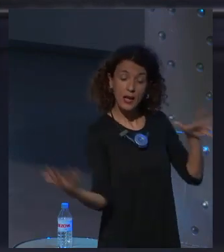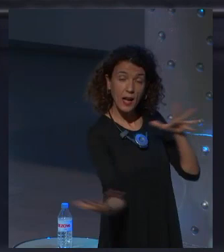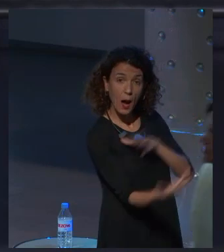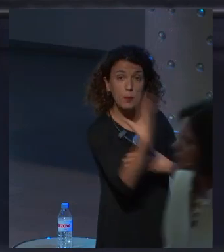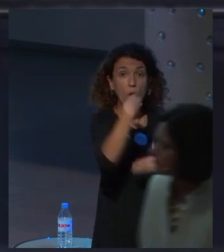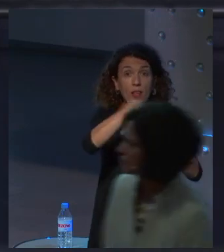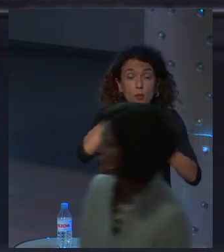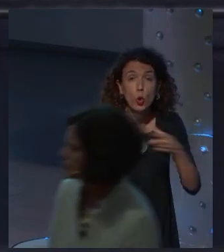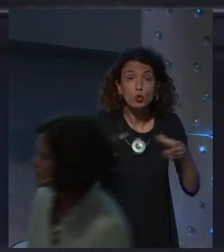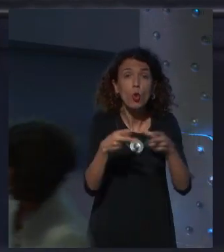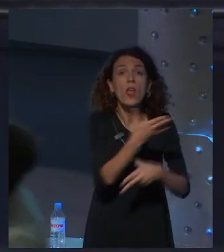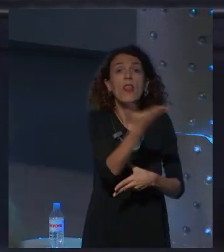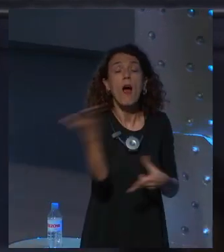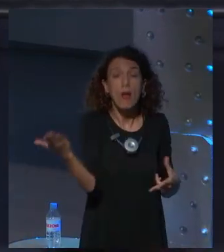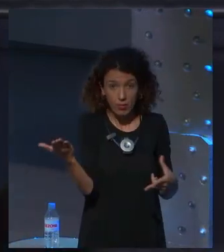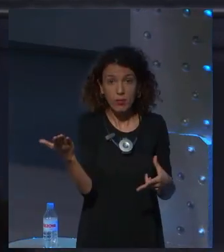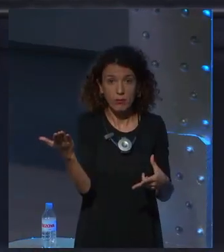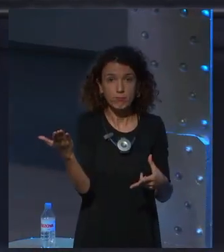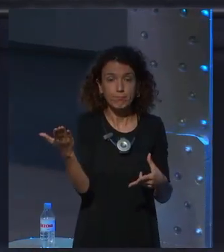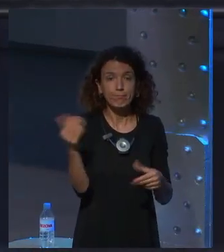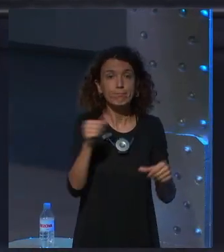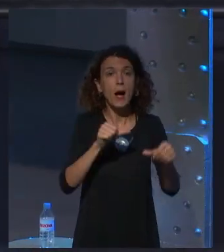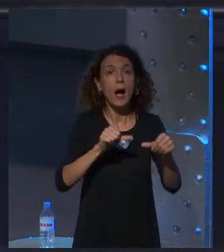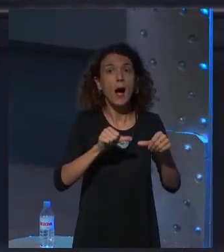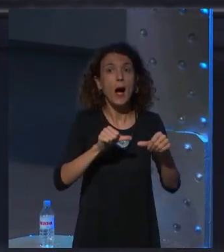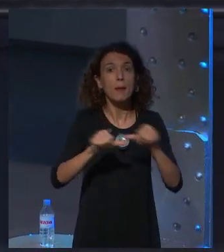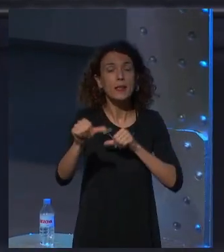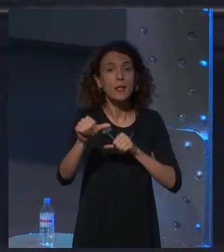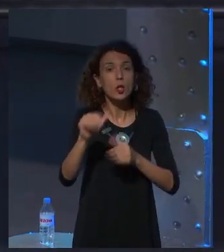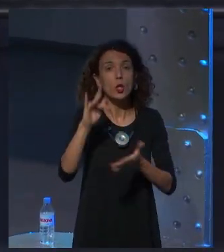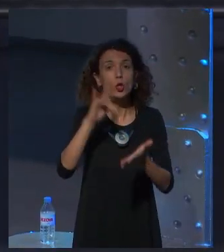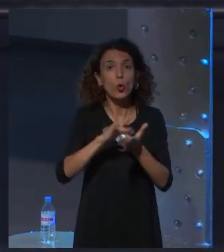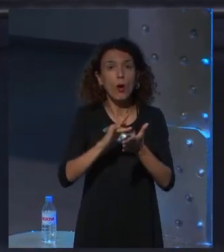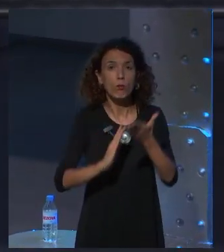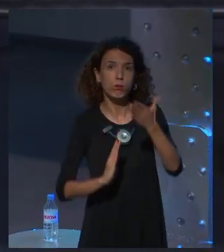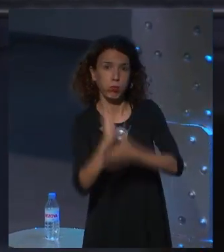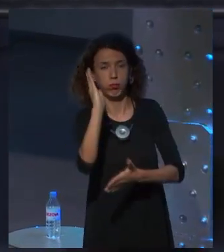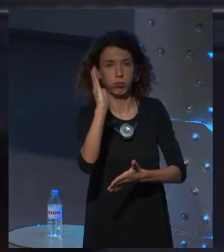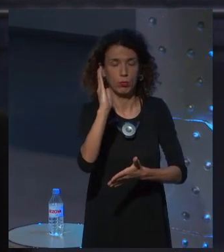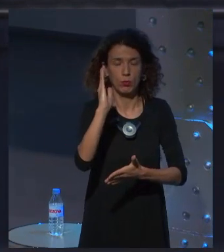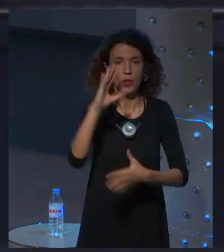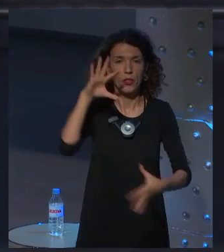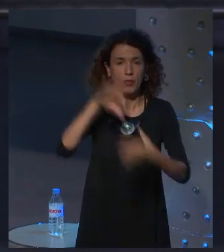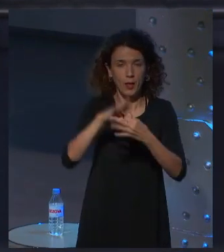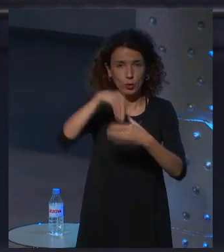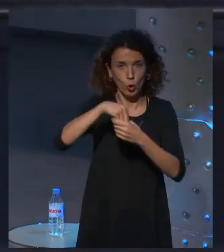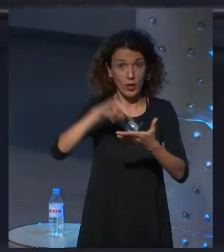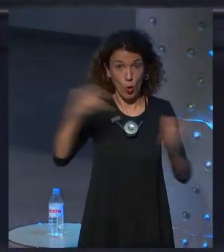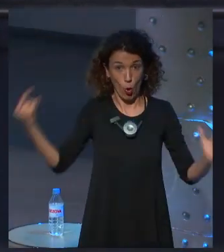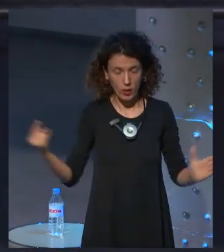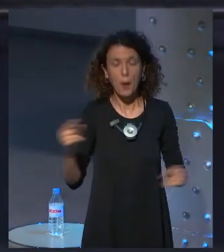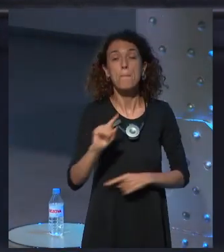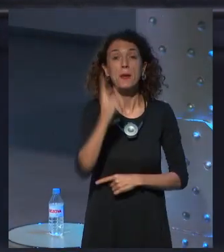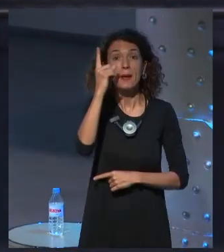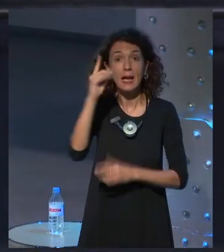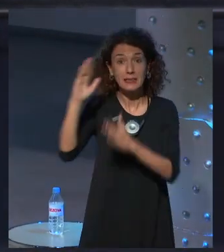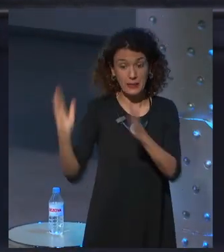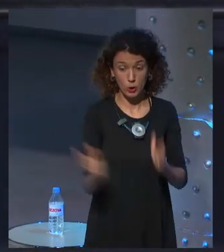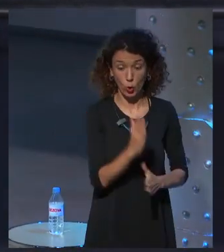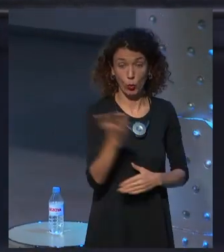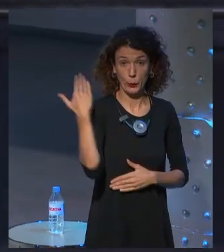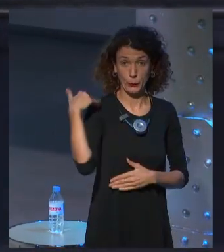understand the fundamental changes that society is going through as a consequence of this technological disruption.